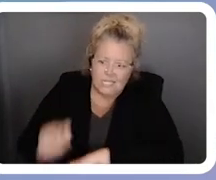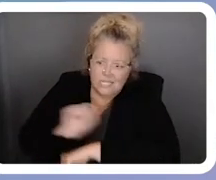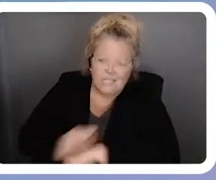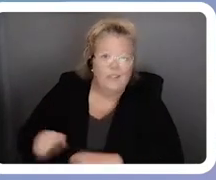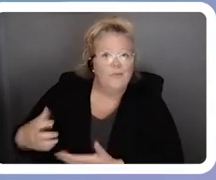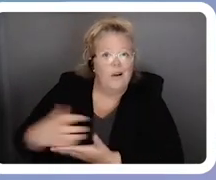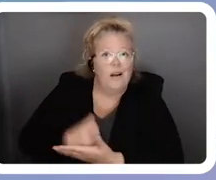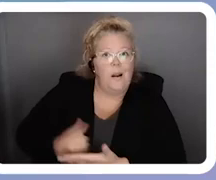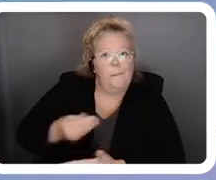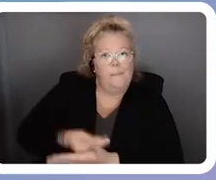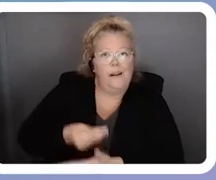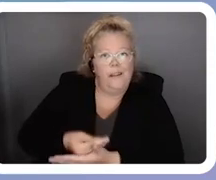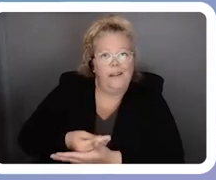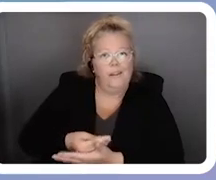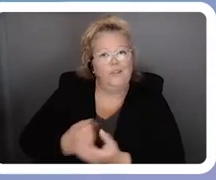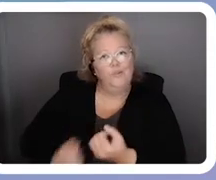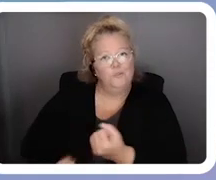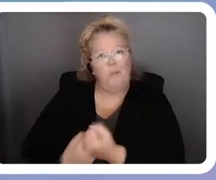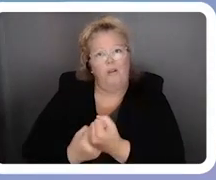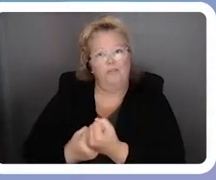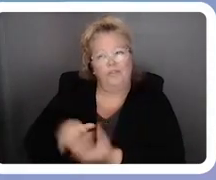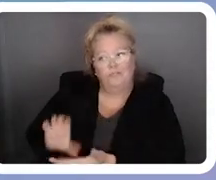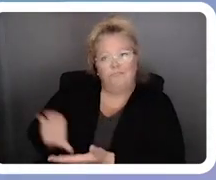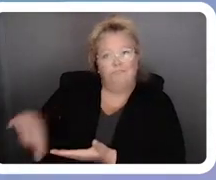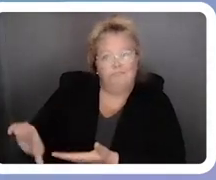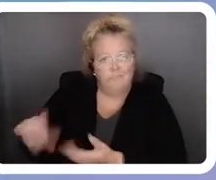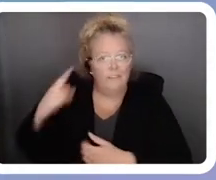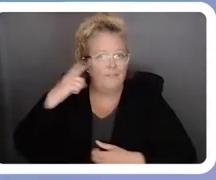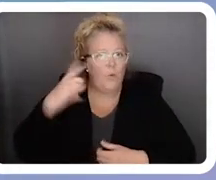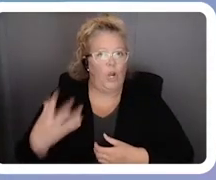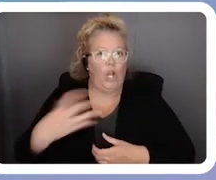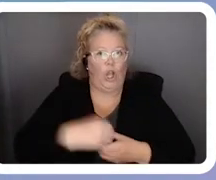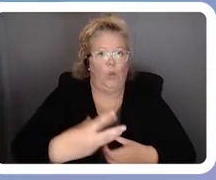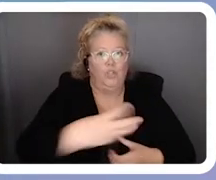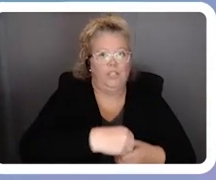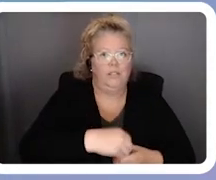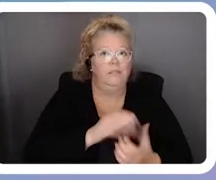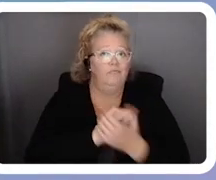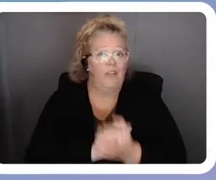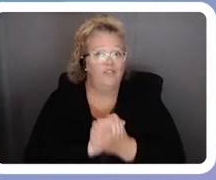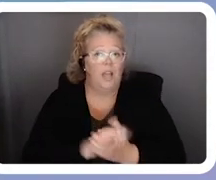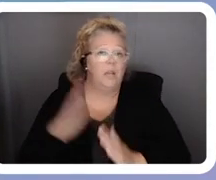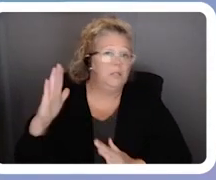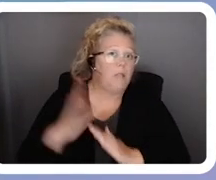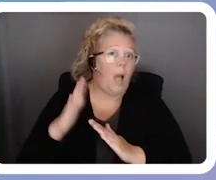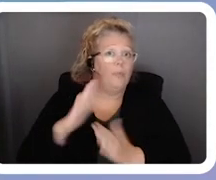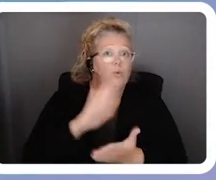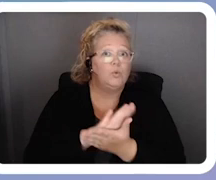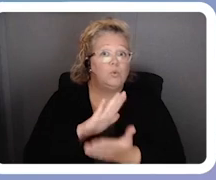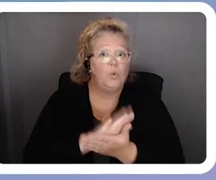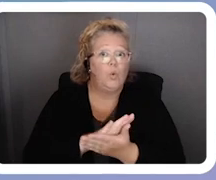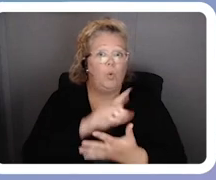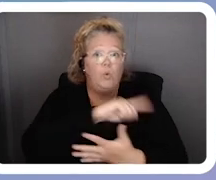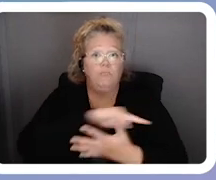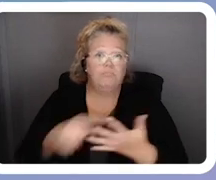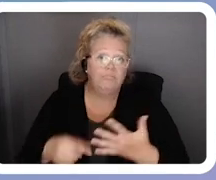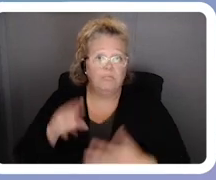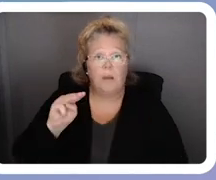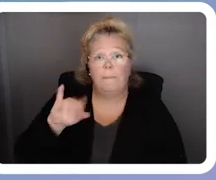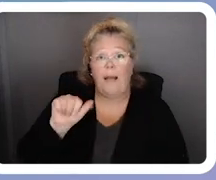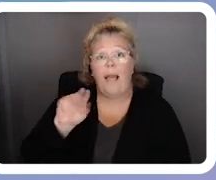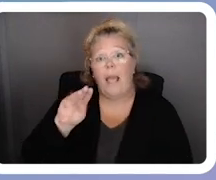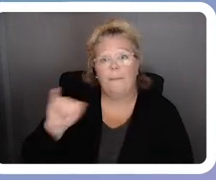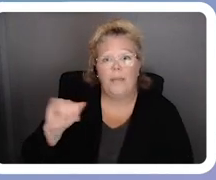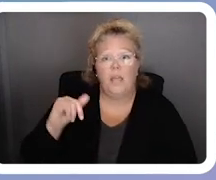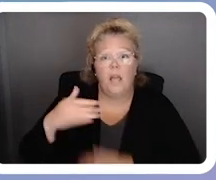awareness and money to further the movement of inclusion. Congratulations to our top fundraising schools from Miami